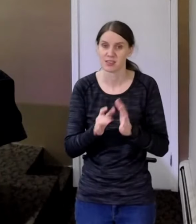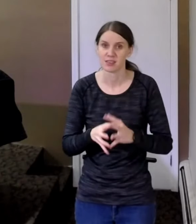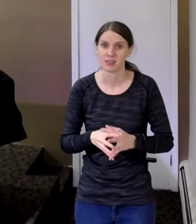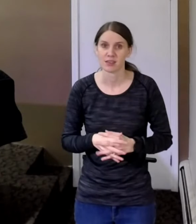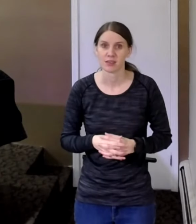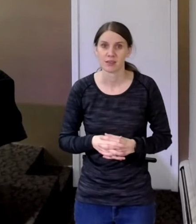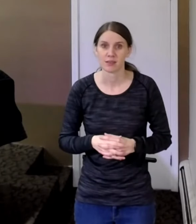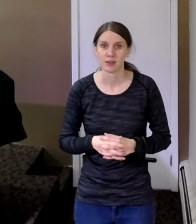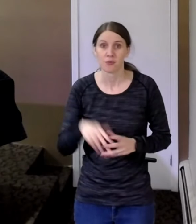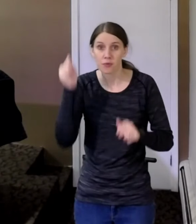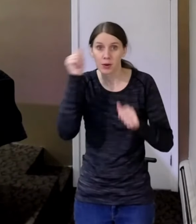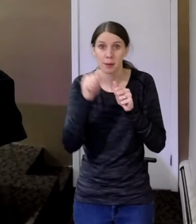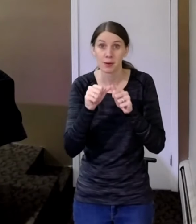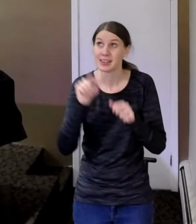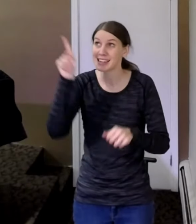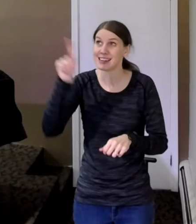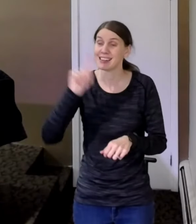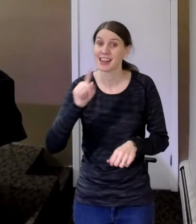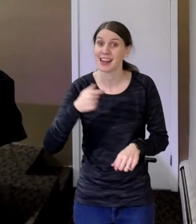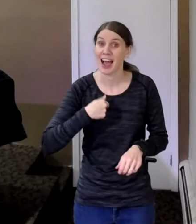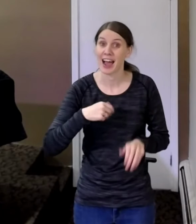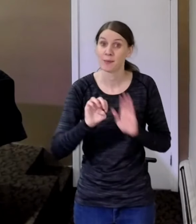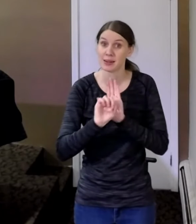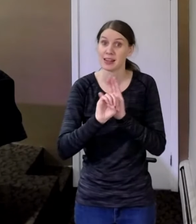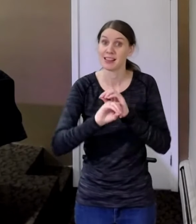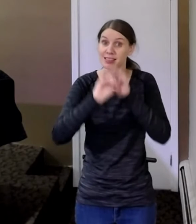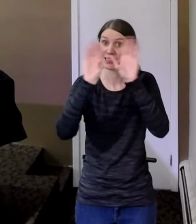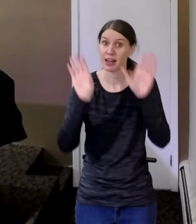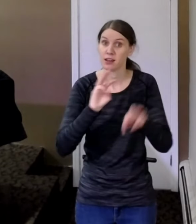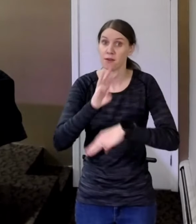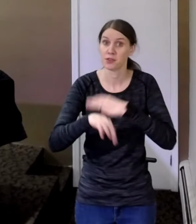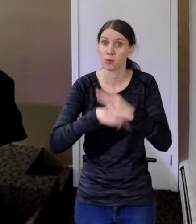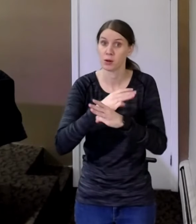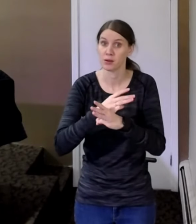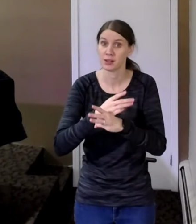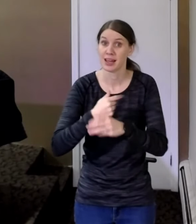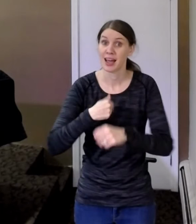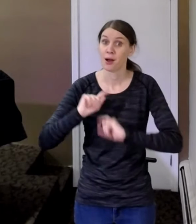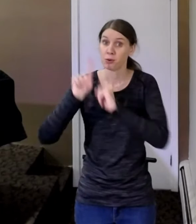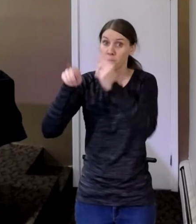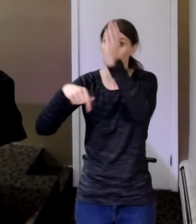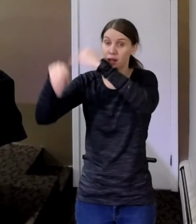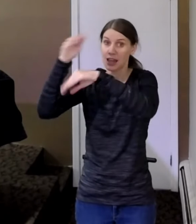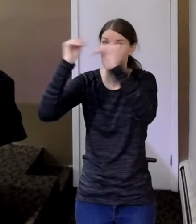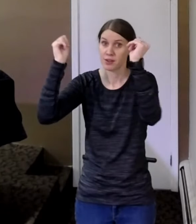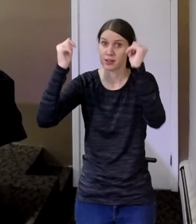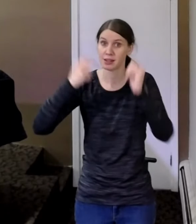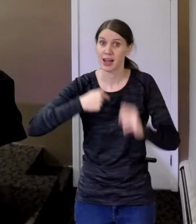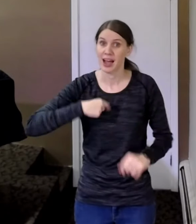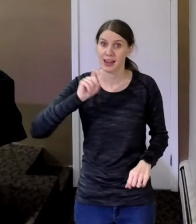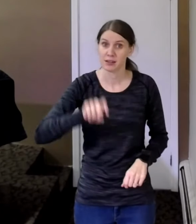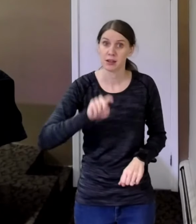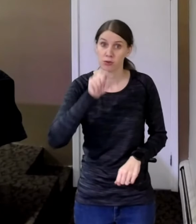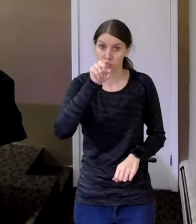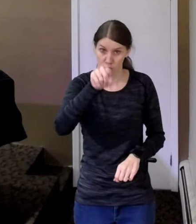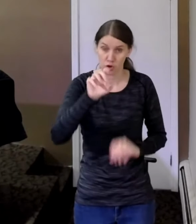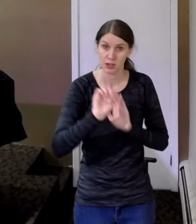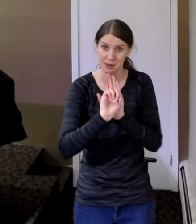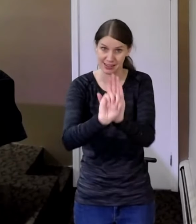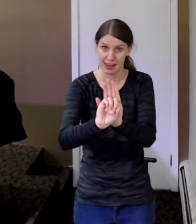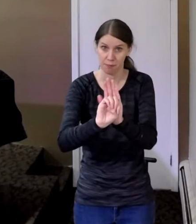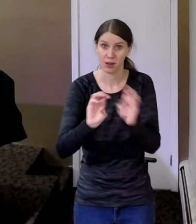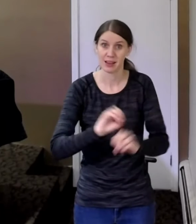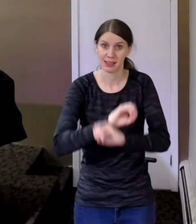Remember, He said, "I'm the light of the world and I'm going to heaven. I need you to be the light of the world." And you can't do